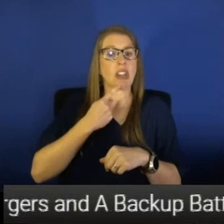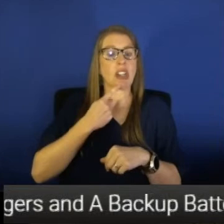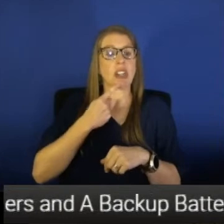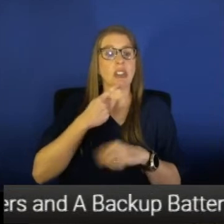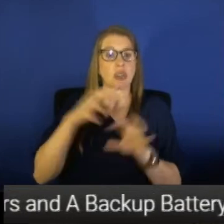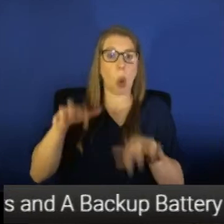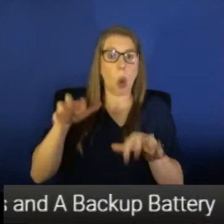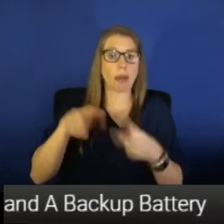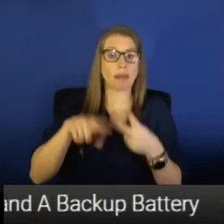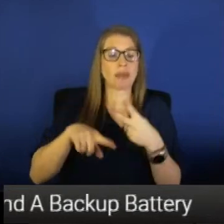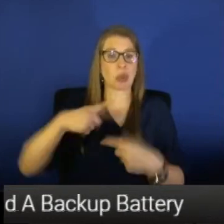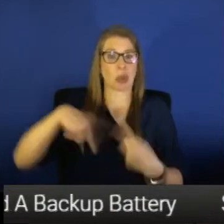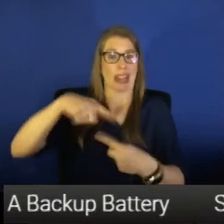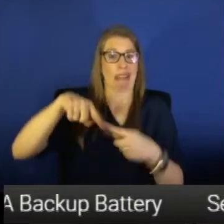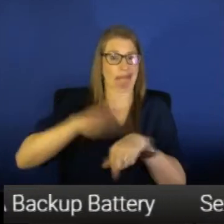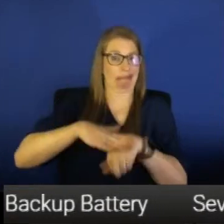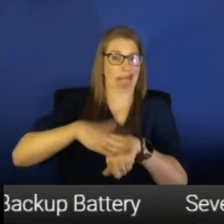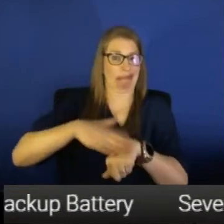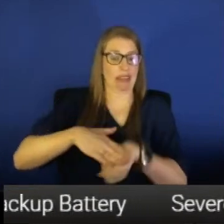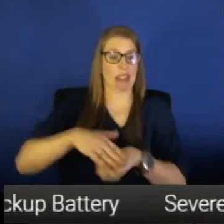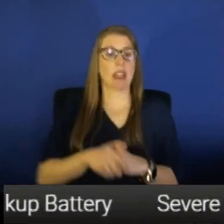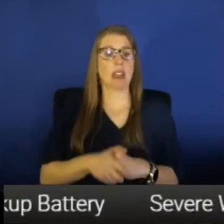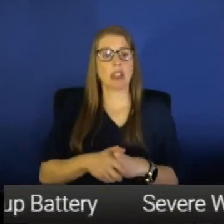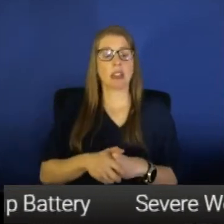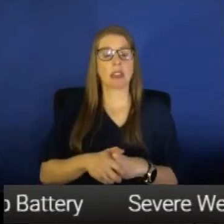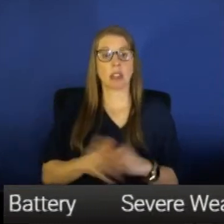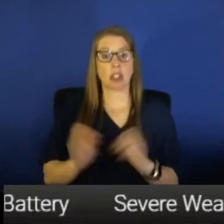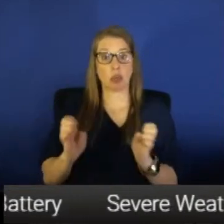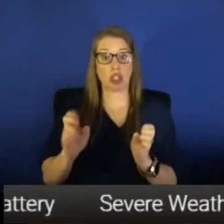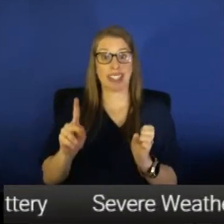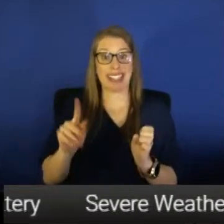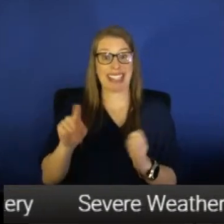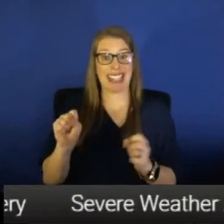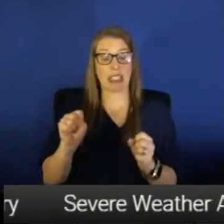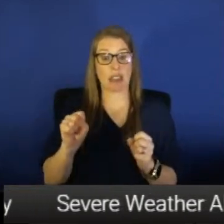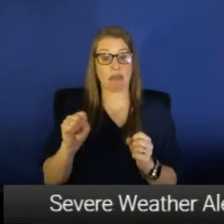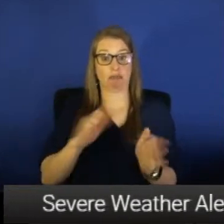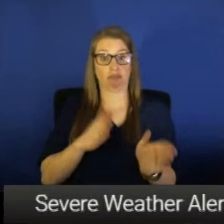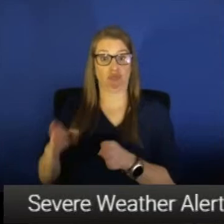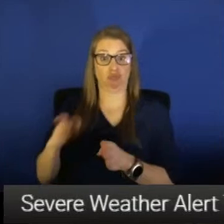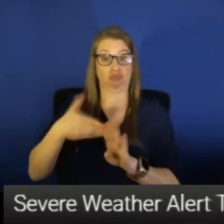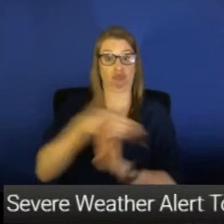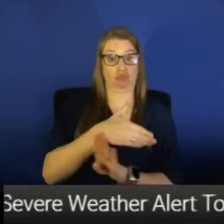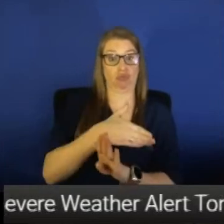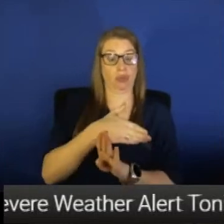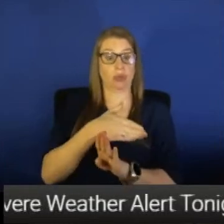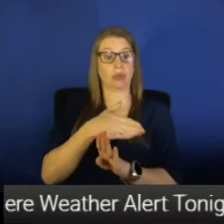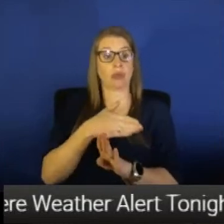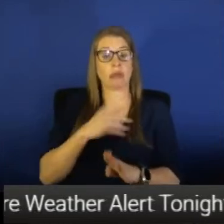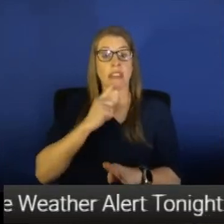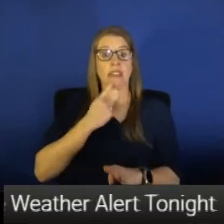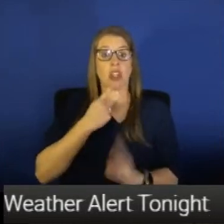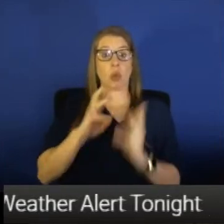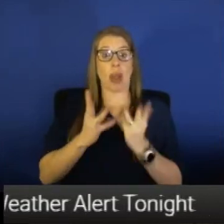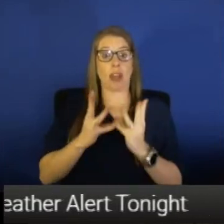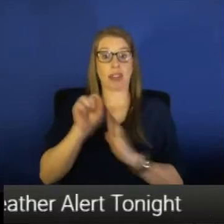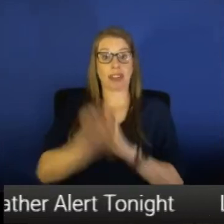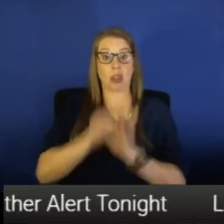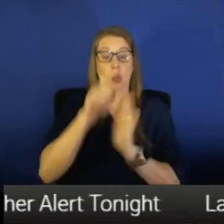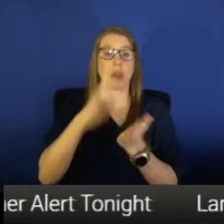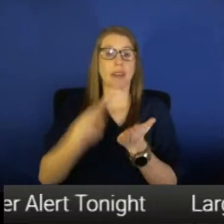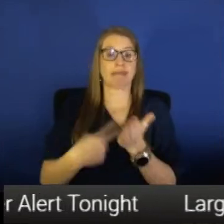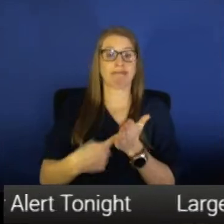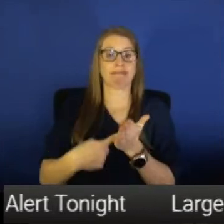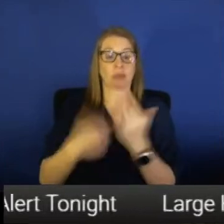and ways to get your emergency kits prepared ahead of severe weather season. So we're going to be talking about that right this minute.